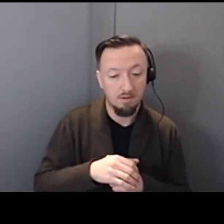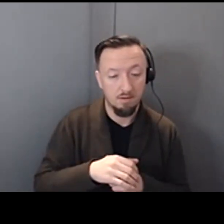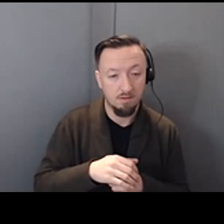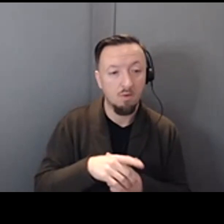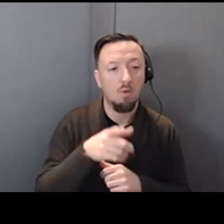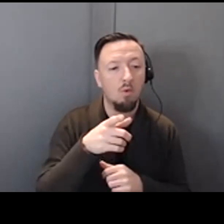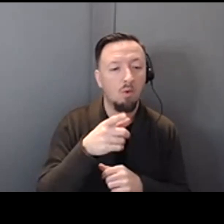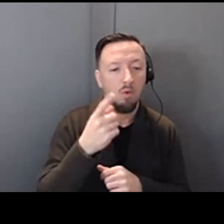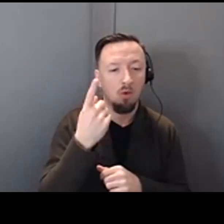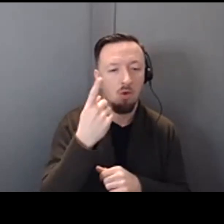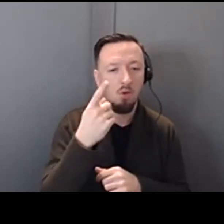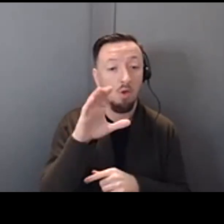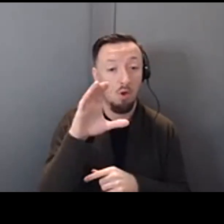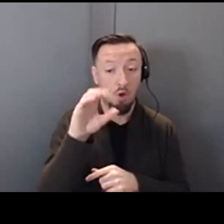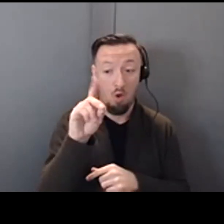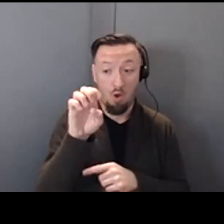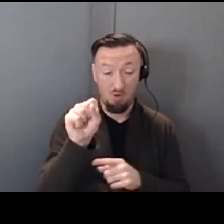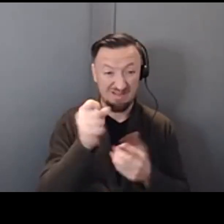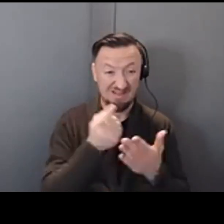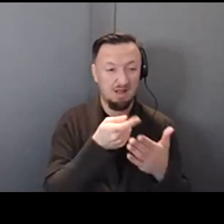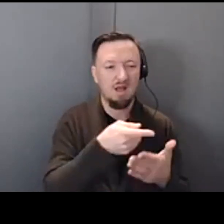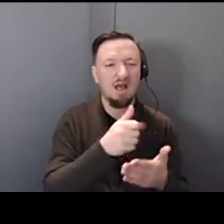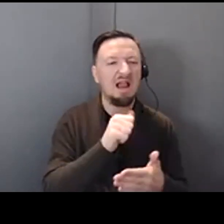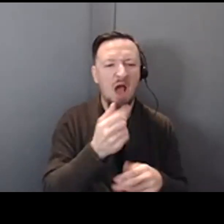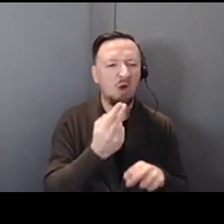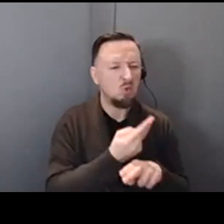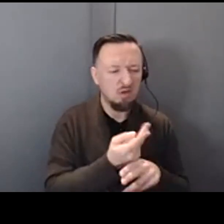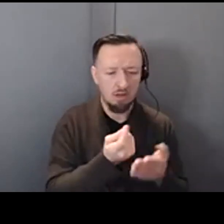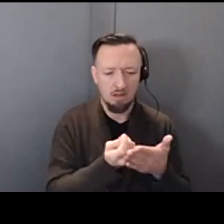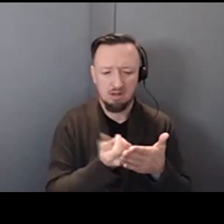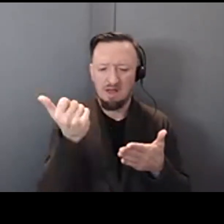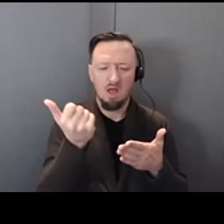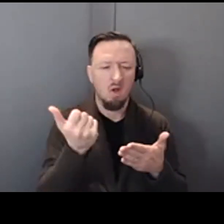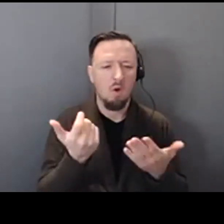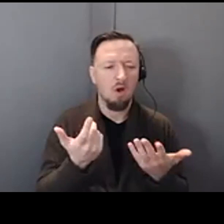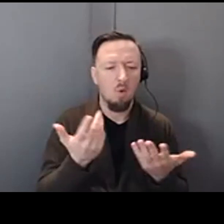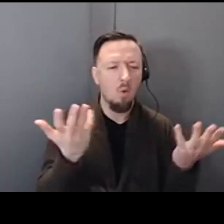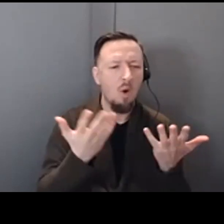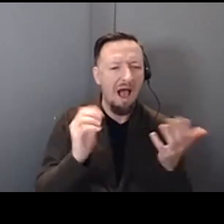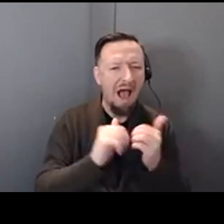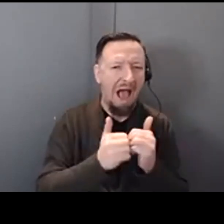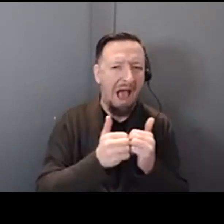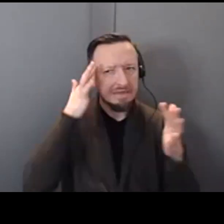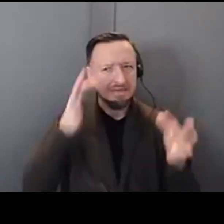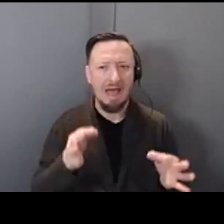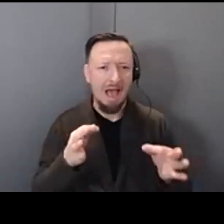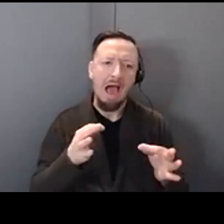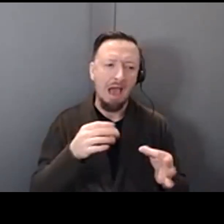So when codes are deleted for lack of use, do you know what the threshold is for that?